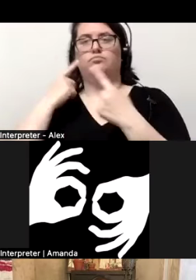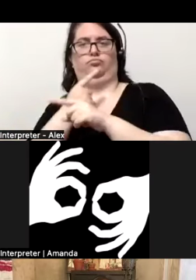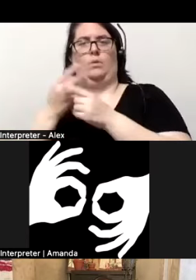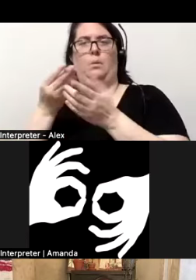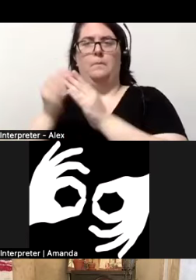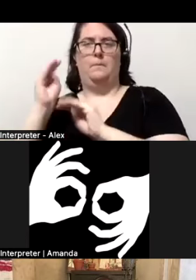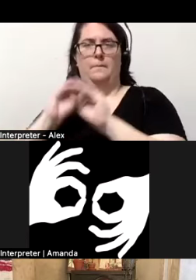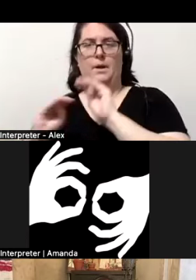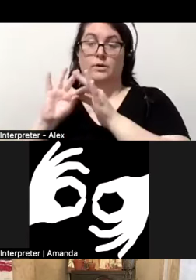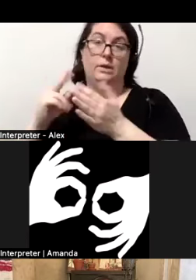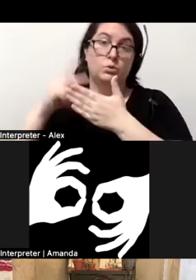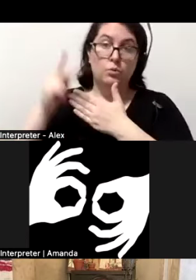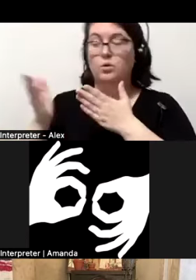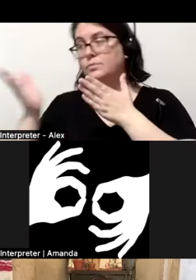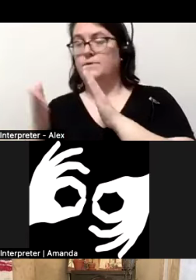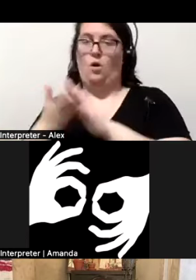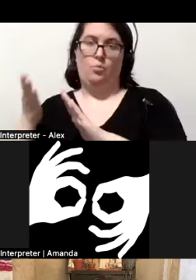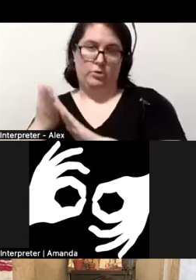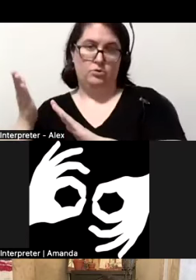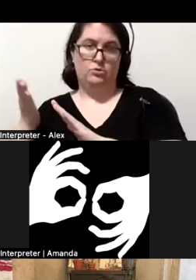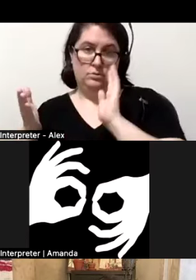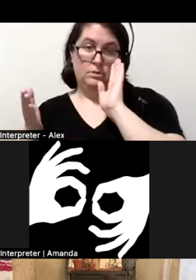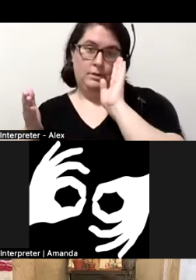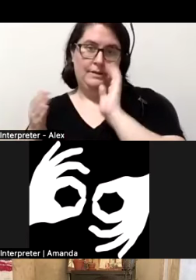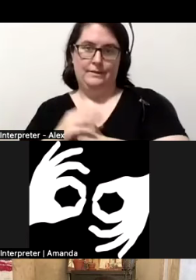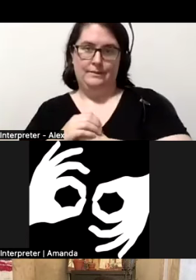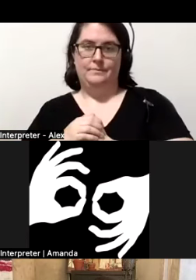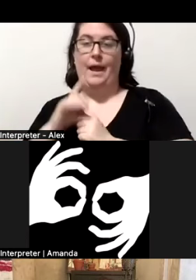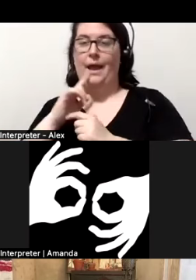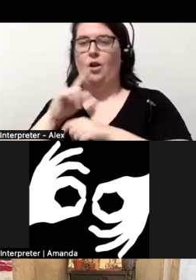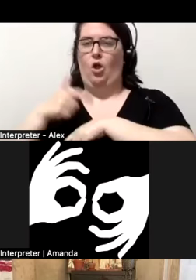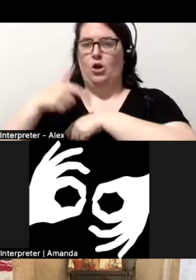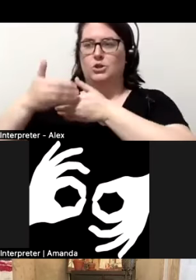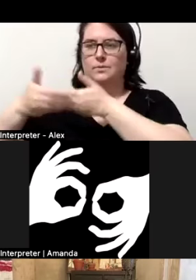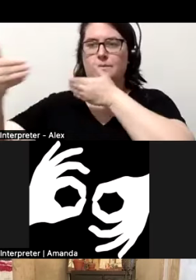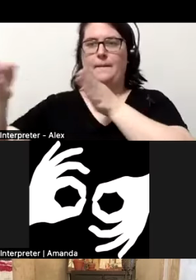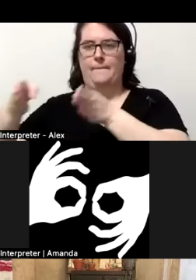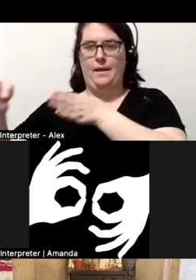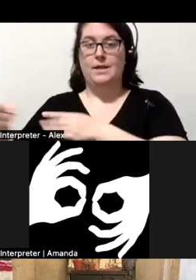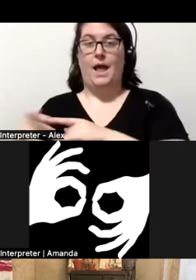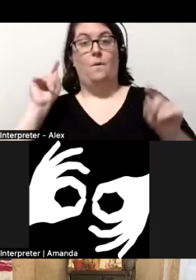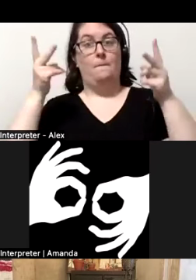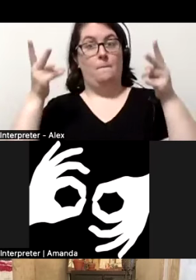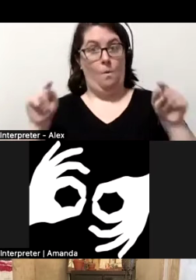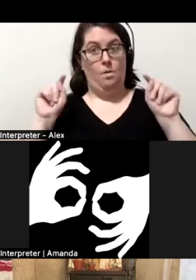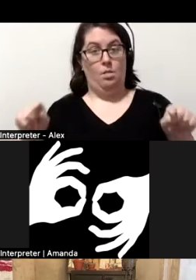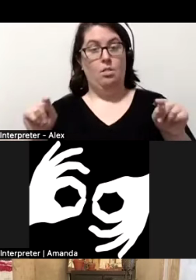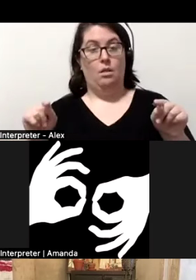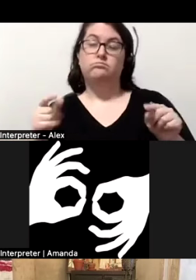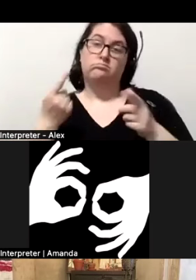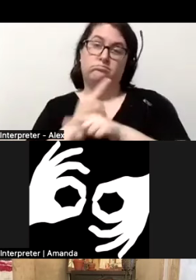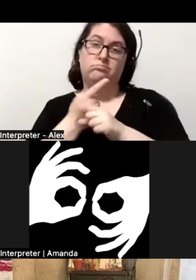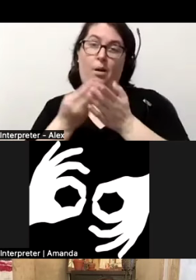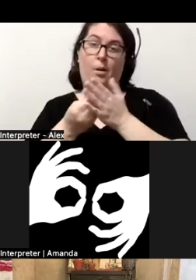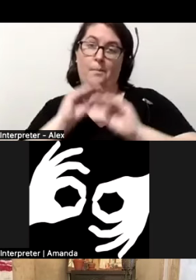programs, services, operations, and longer-term plans. And for both categories, we want to see realistic budget